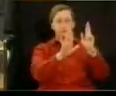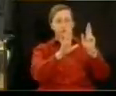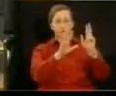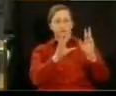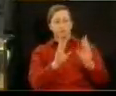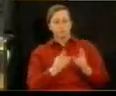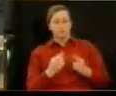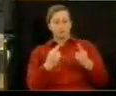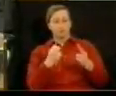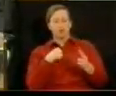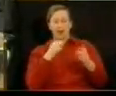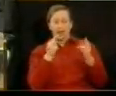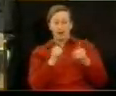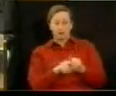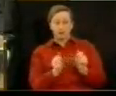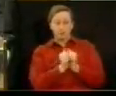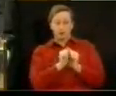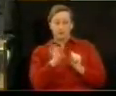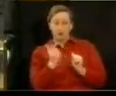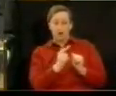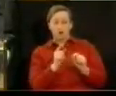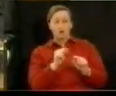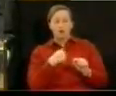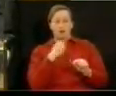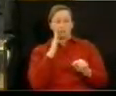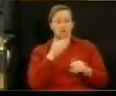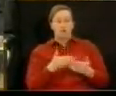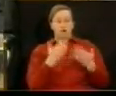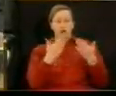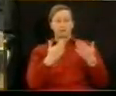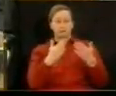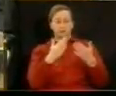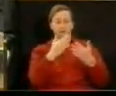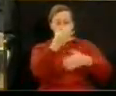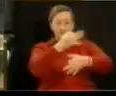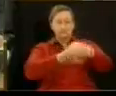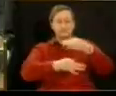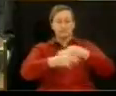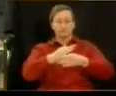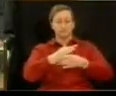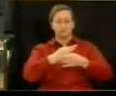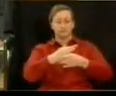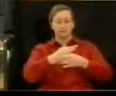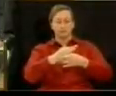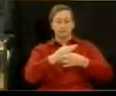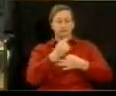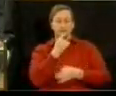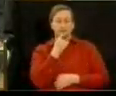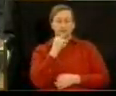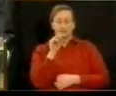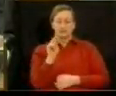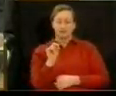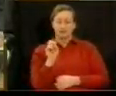of it, I want to offer a substitute motion that basically takes out the non-binding vote.